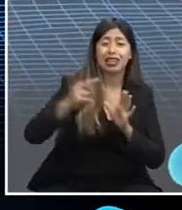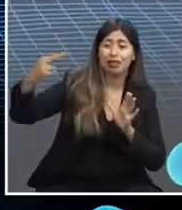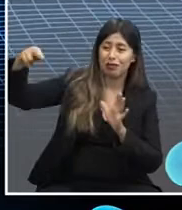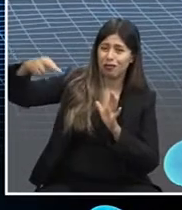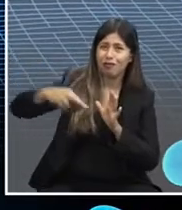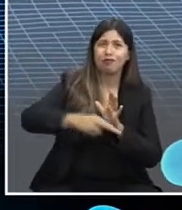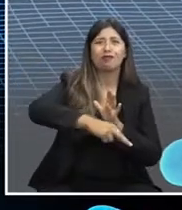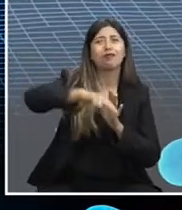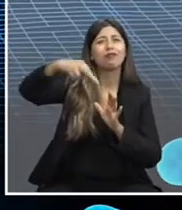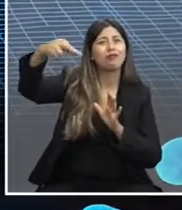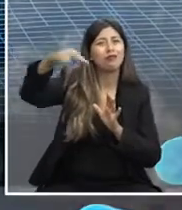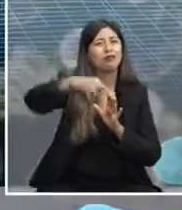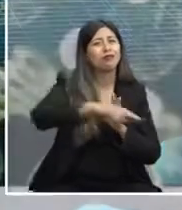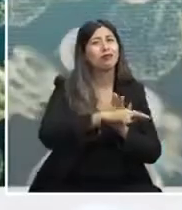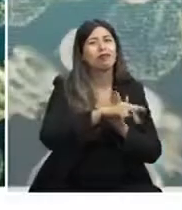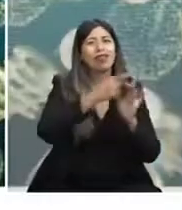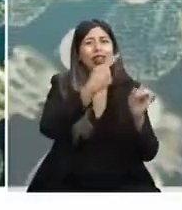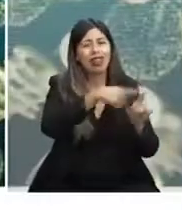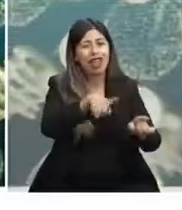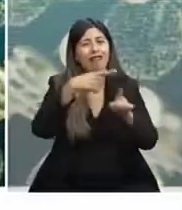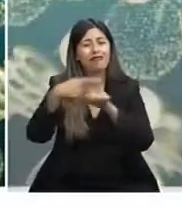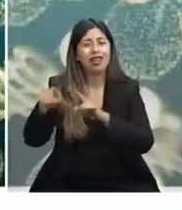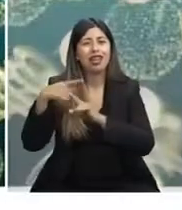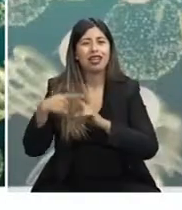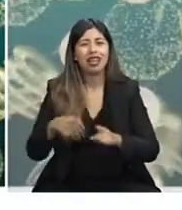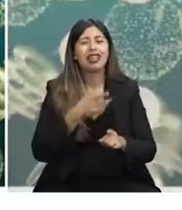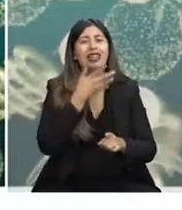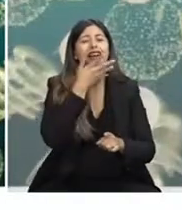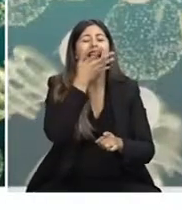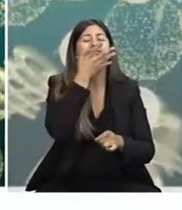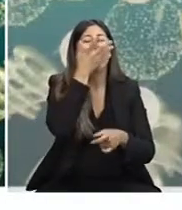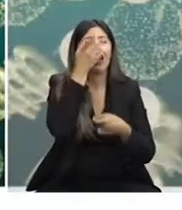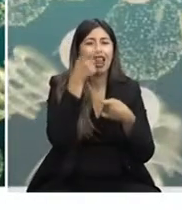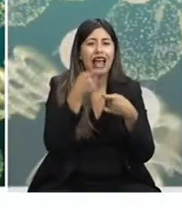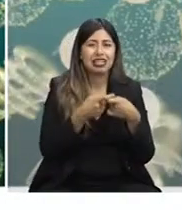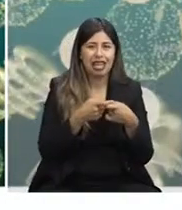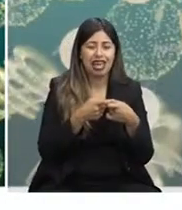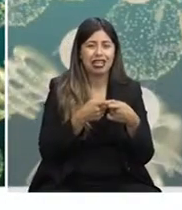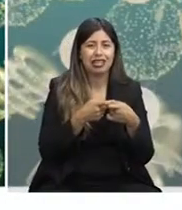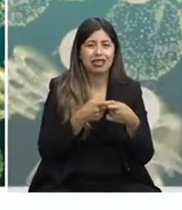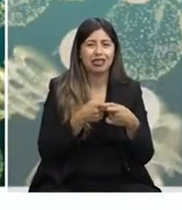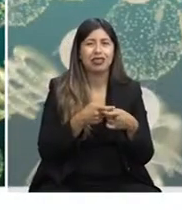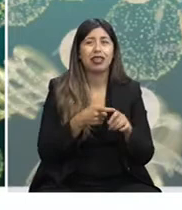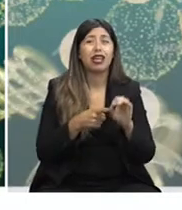cover in them. Everything from no glaciers in some of these river catchments to